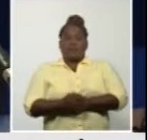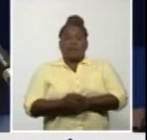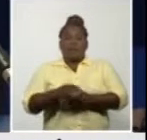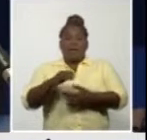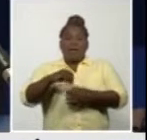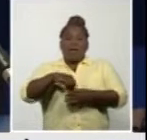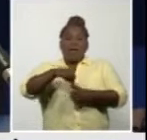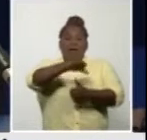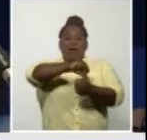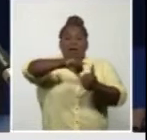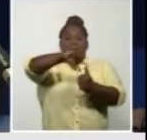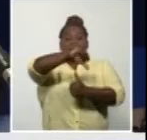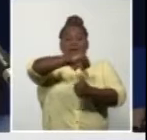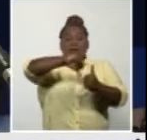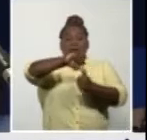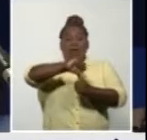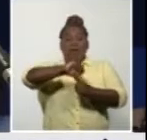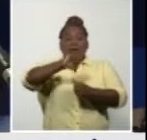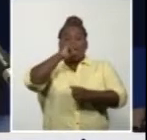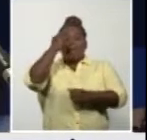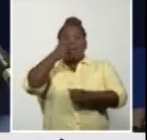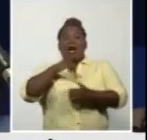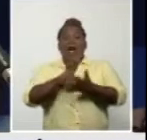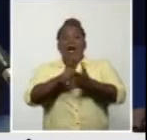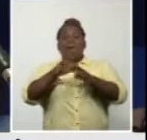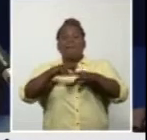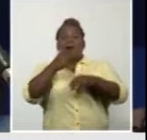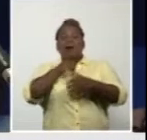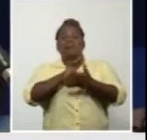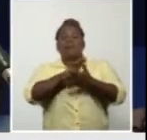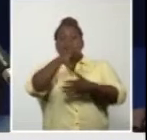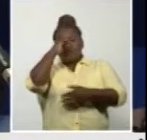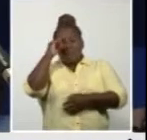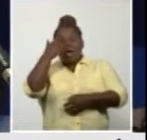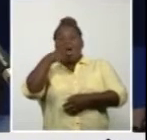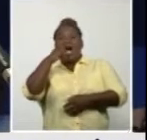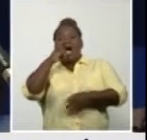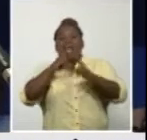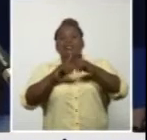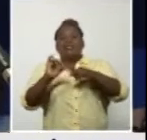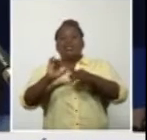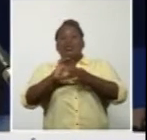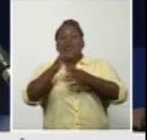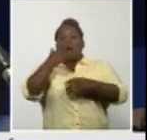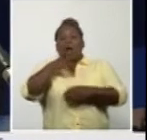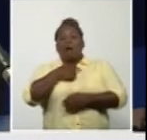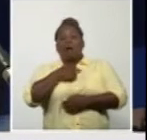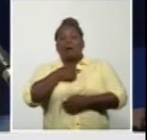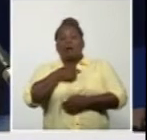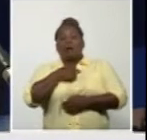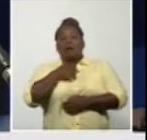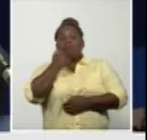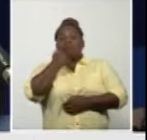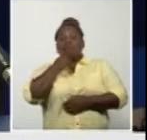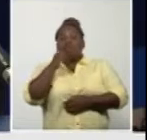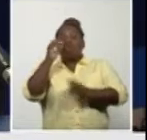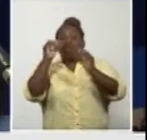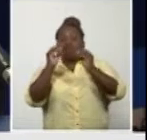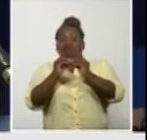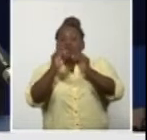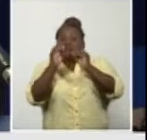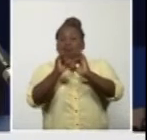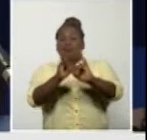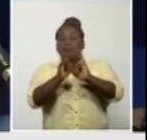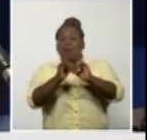In the Caribbean region, Bahamas and Antigua and Barbuda have the highest rates.